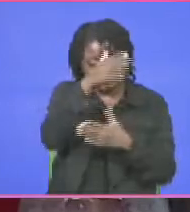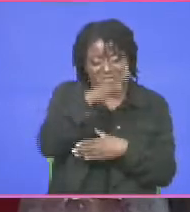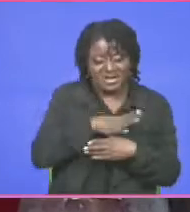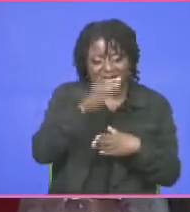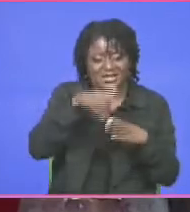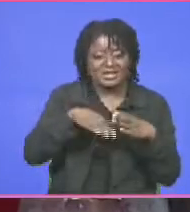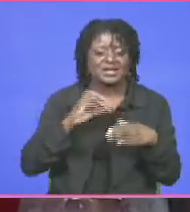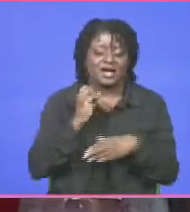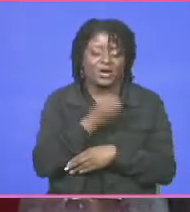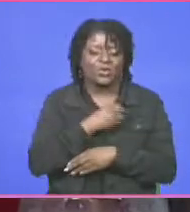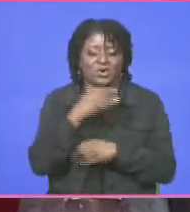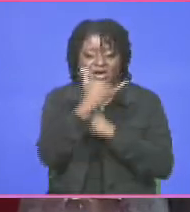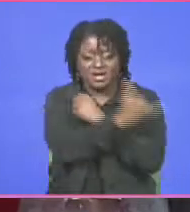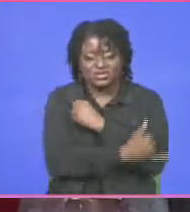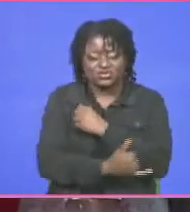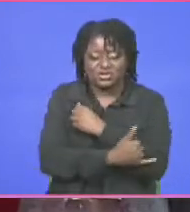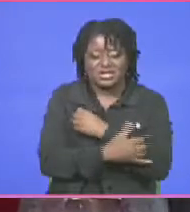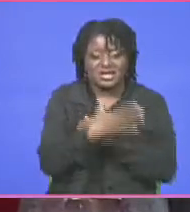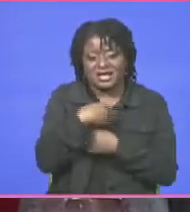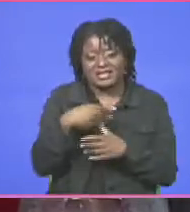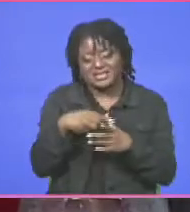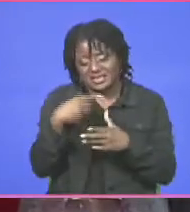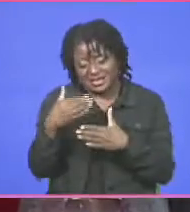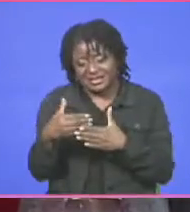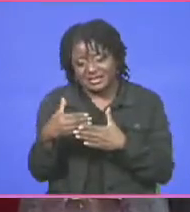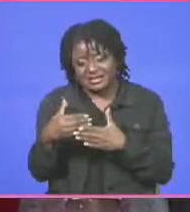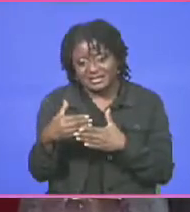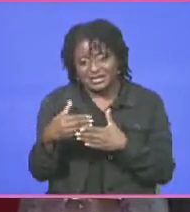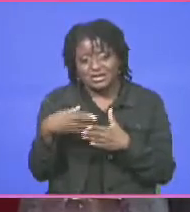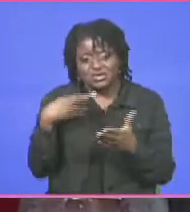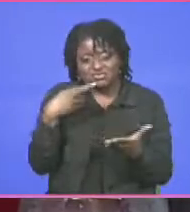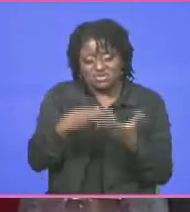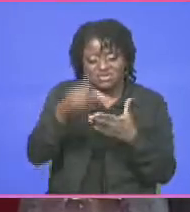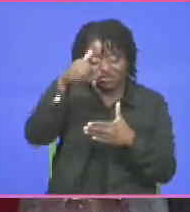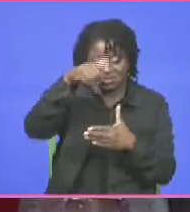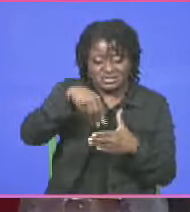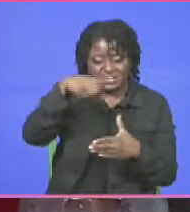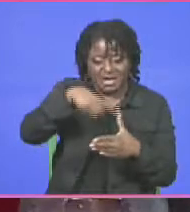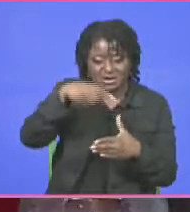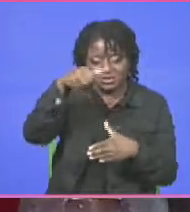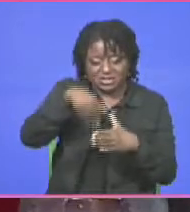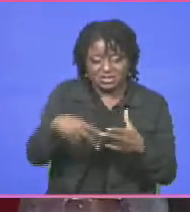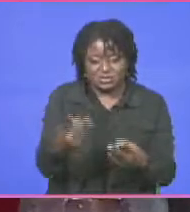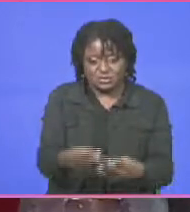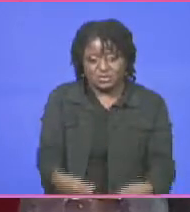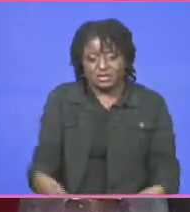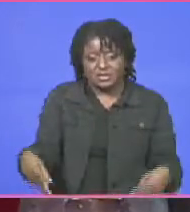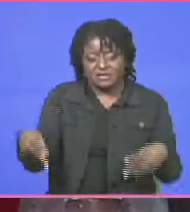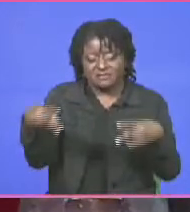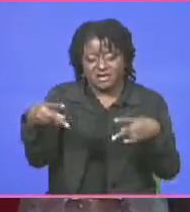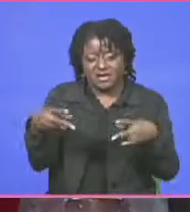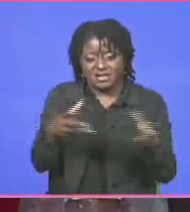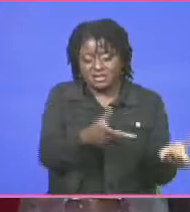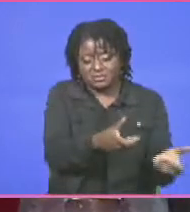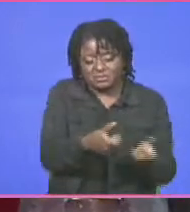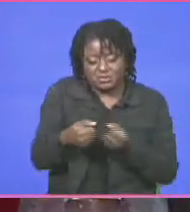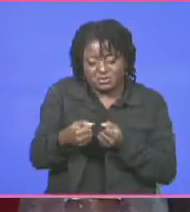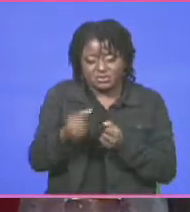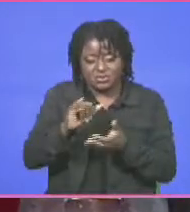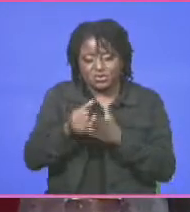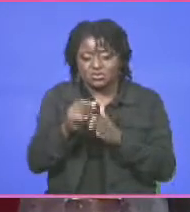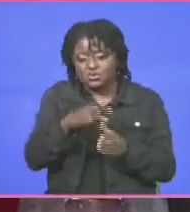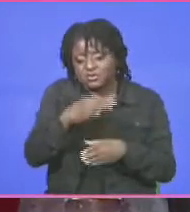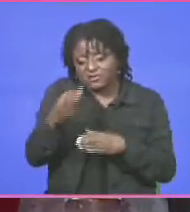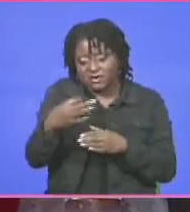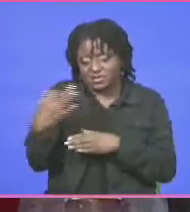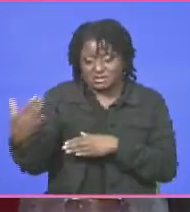our country, and then of course reach down into the valley and pull those who have been fallen on the wayside